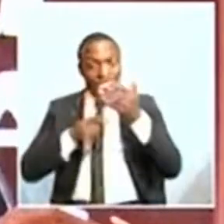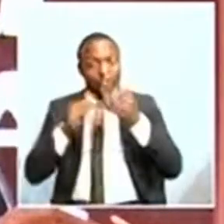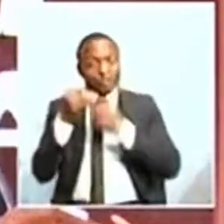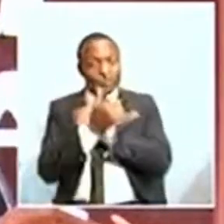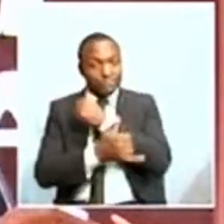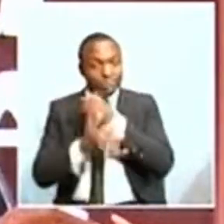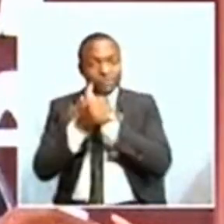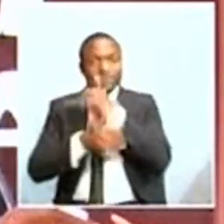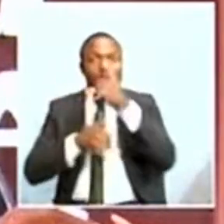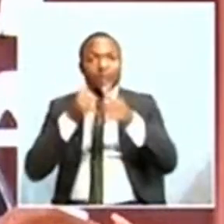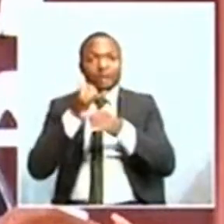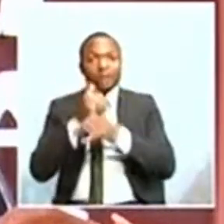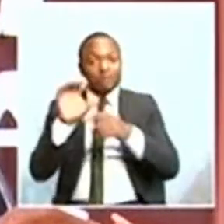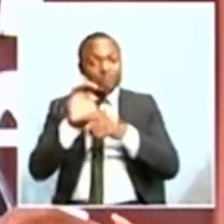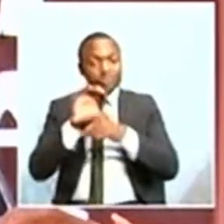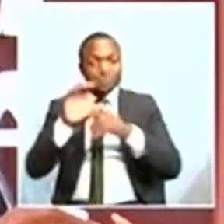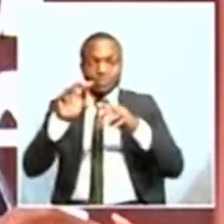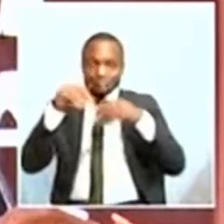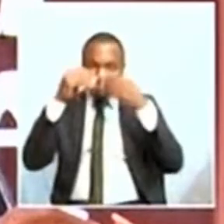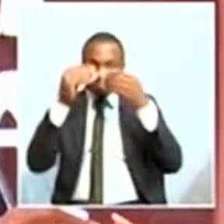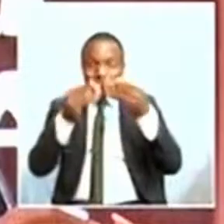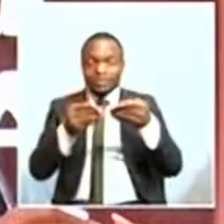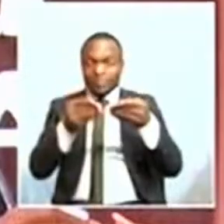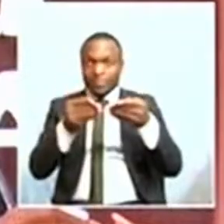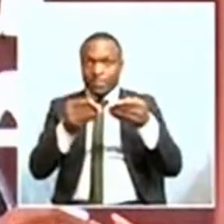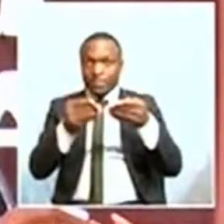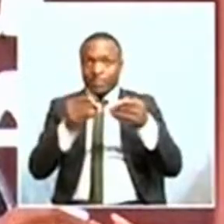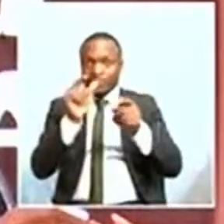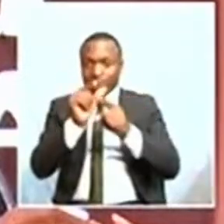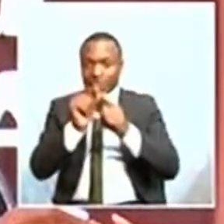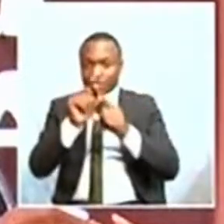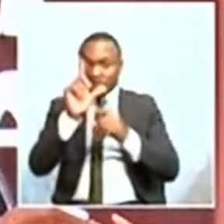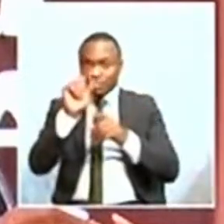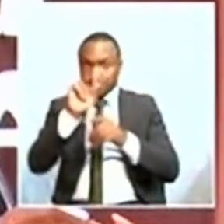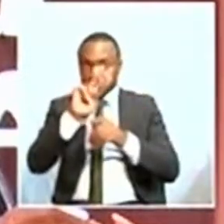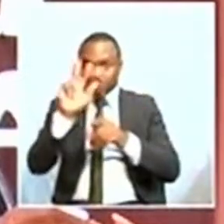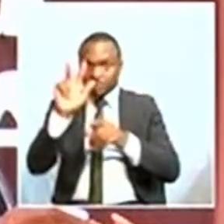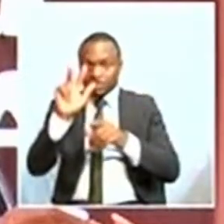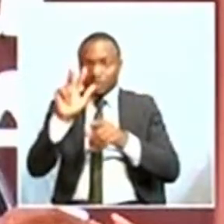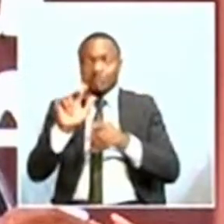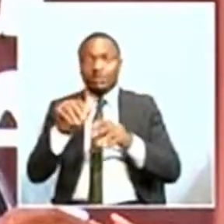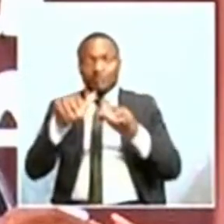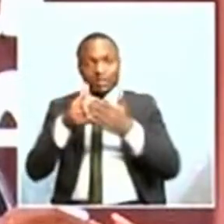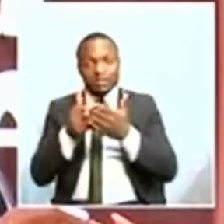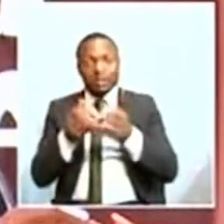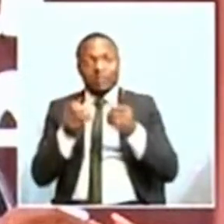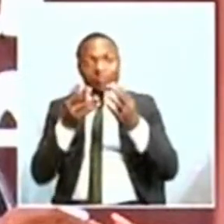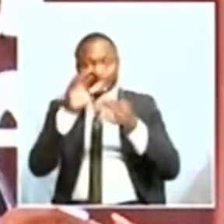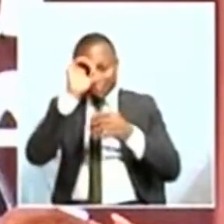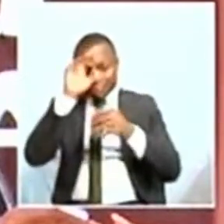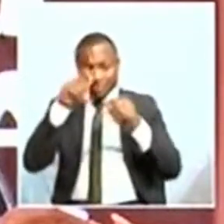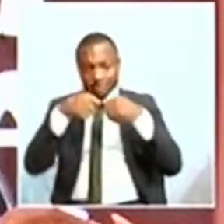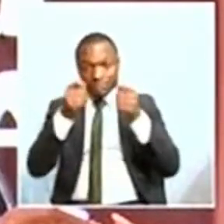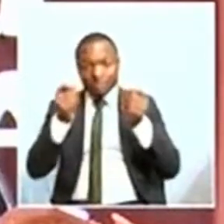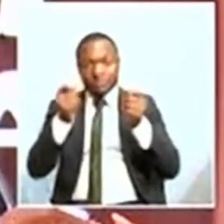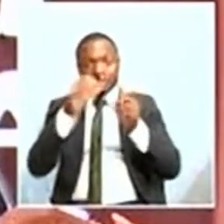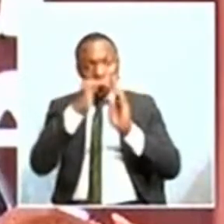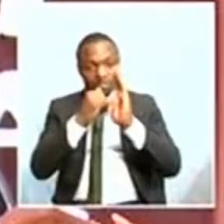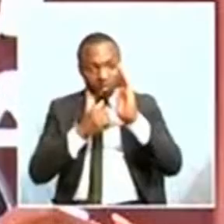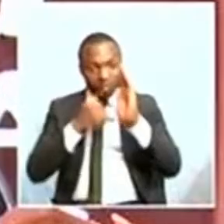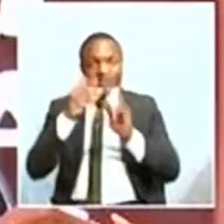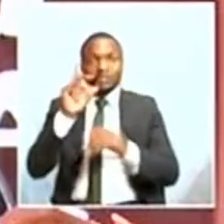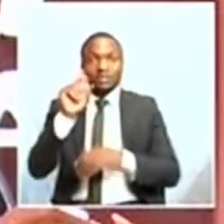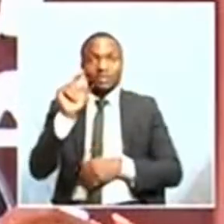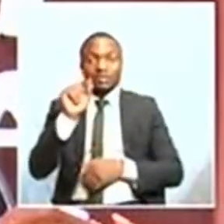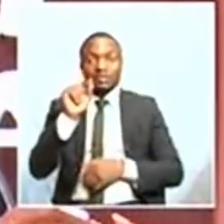annual copper production was as at December 2023, and how many mines were opened from January